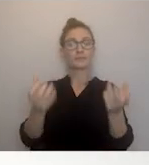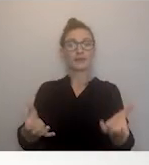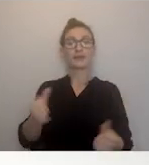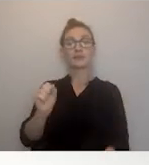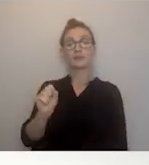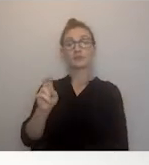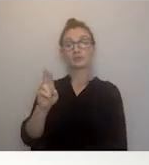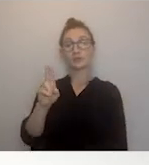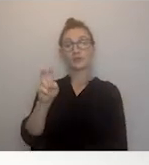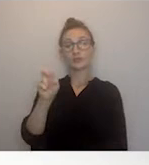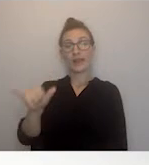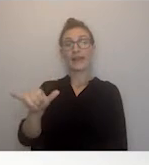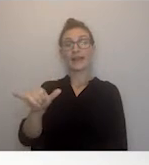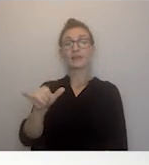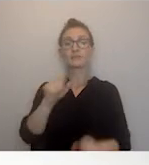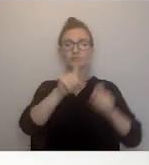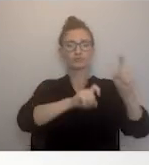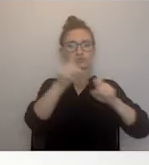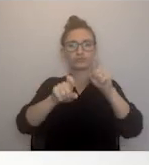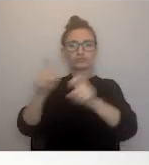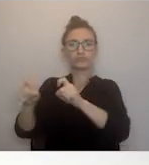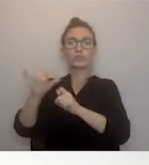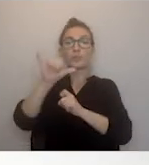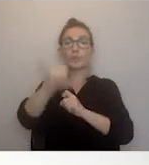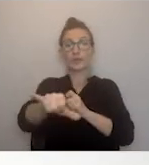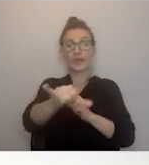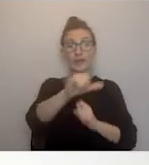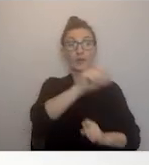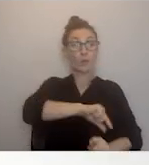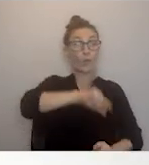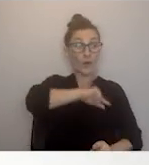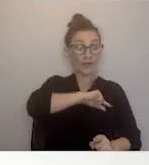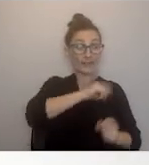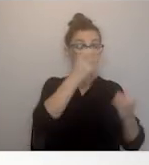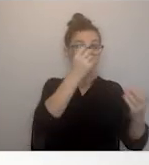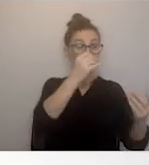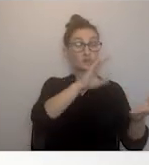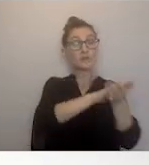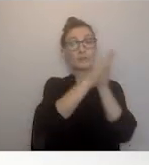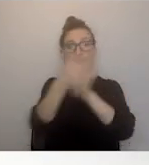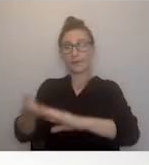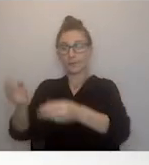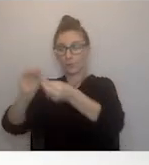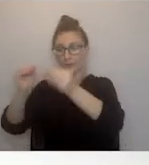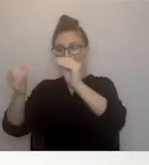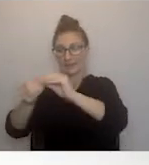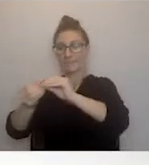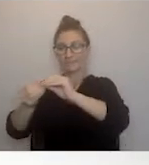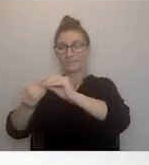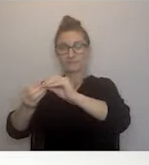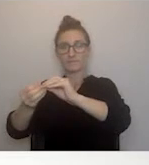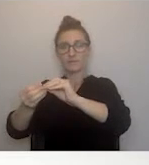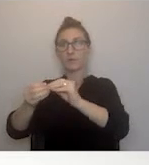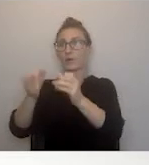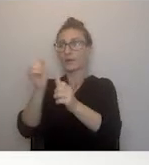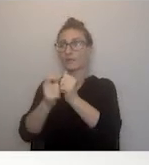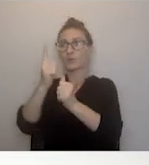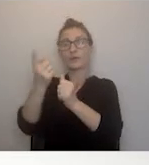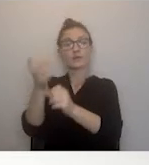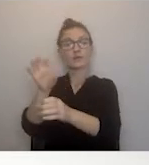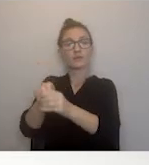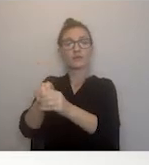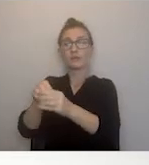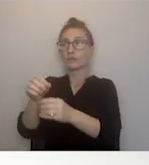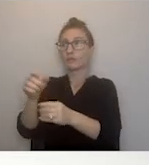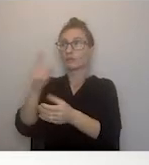lot of surveys around those different things, so we can take that qualitative information and turn it into quantitative, which is very difficult.